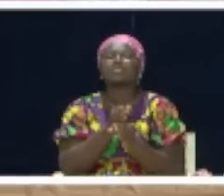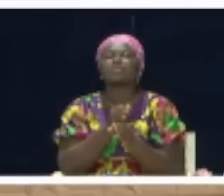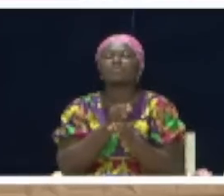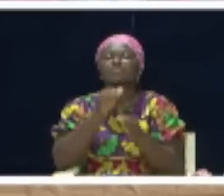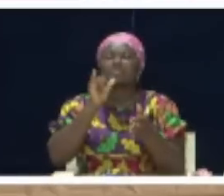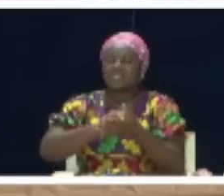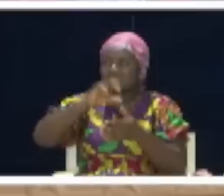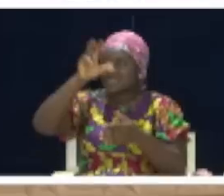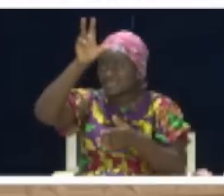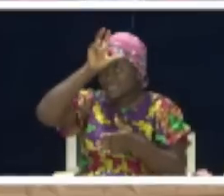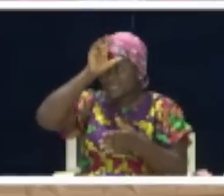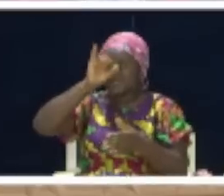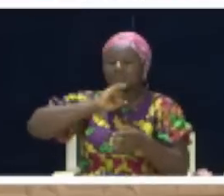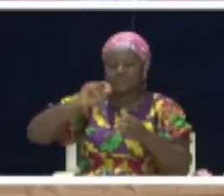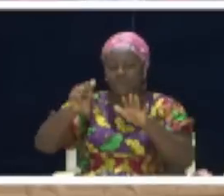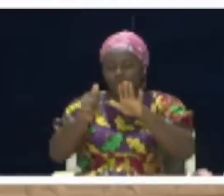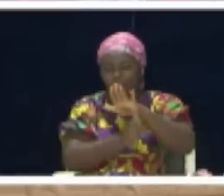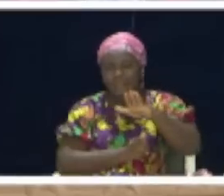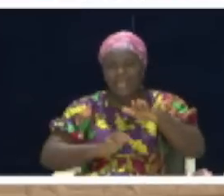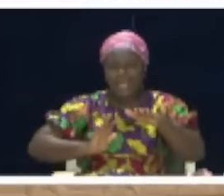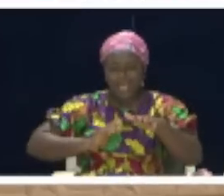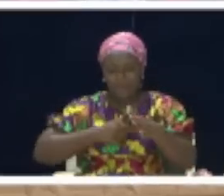That Satan is under our feet